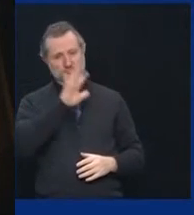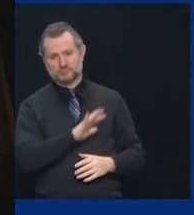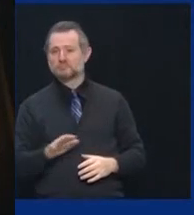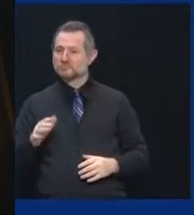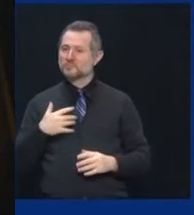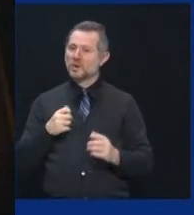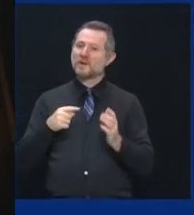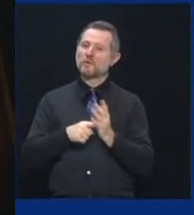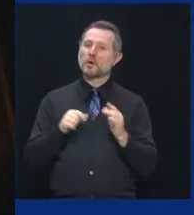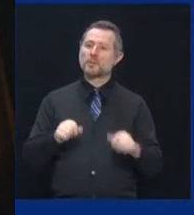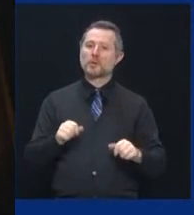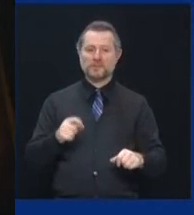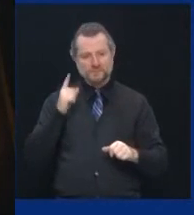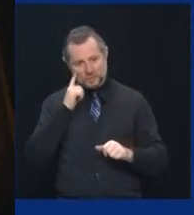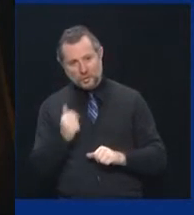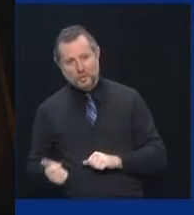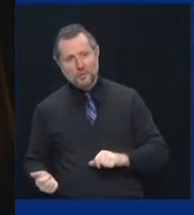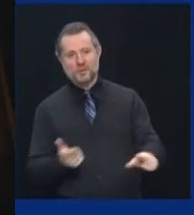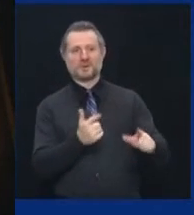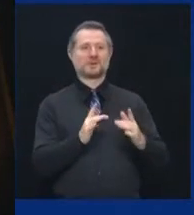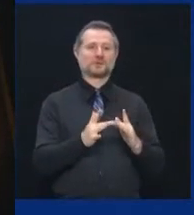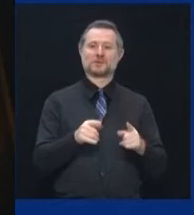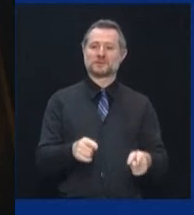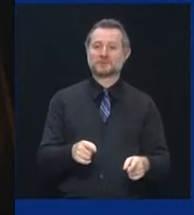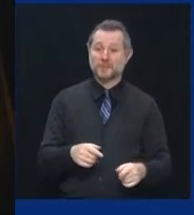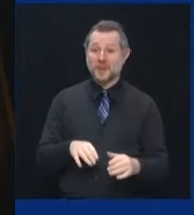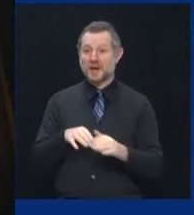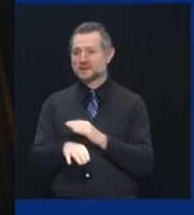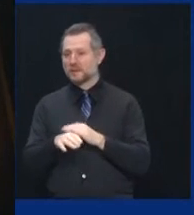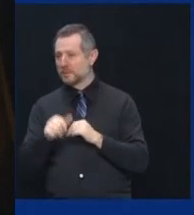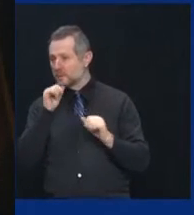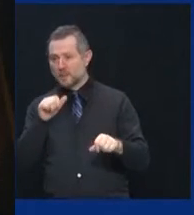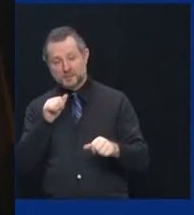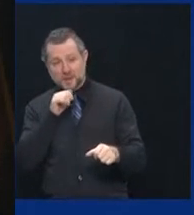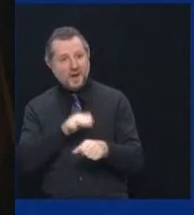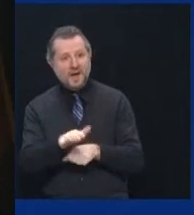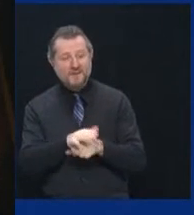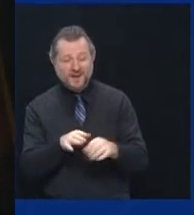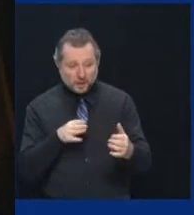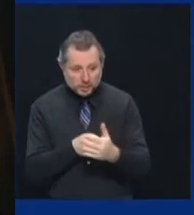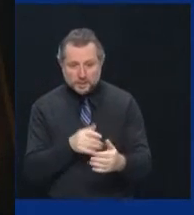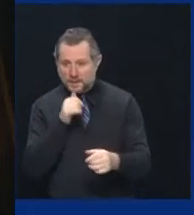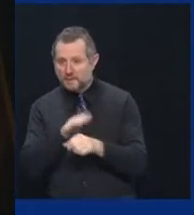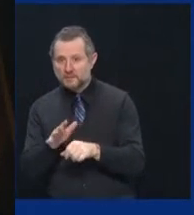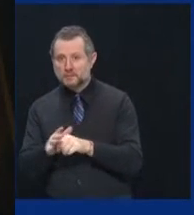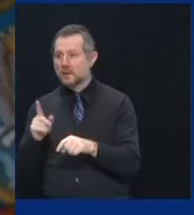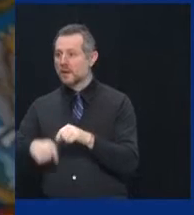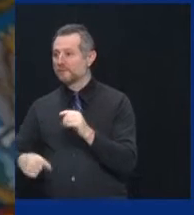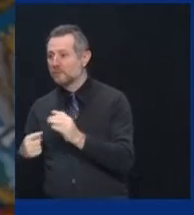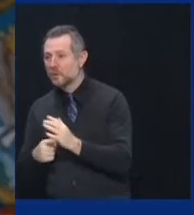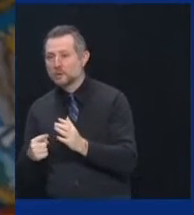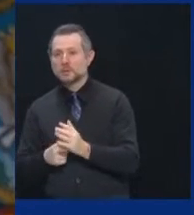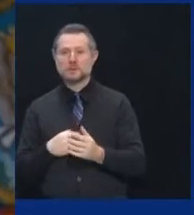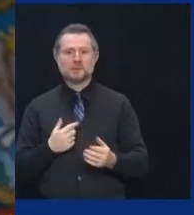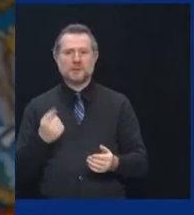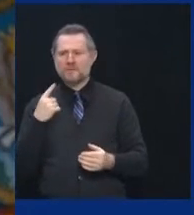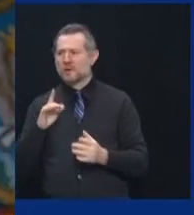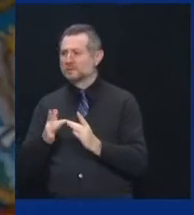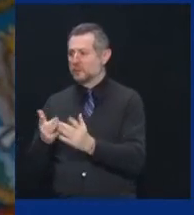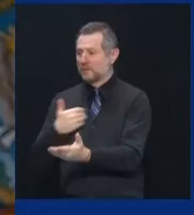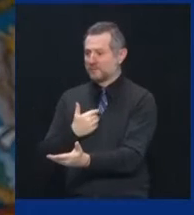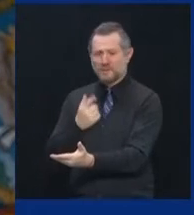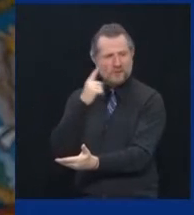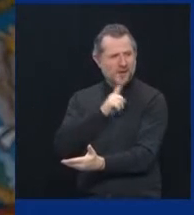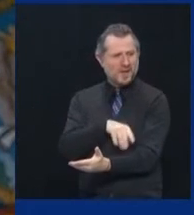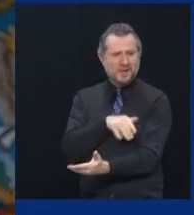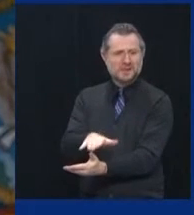affordable, because accessibility is not enough if it's not affordable. And because without